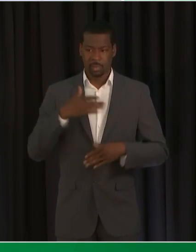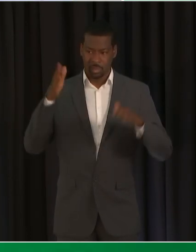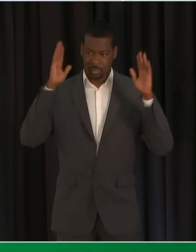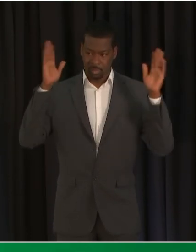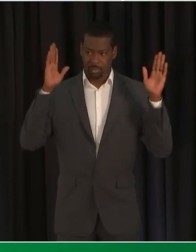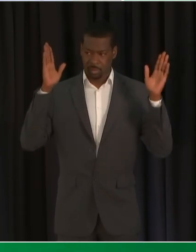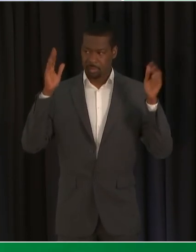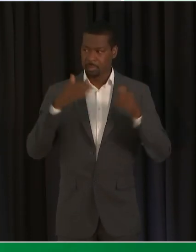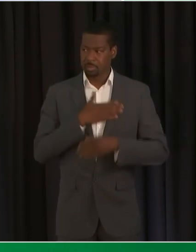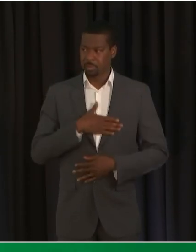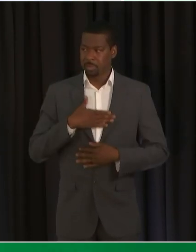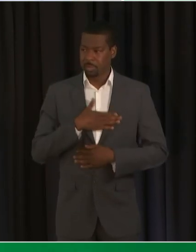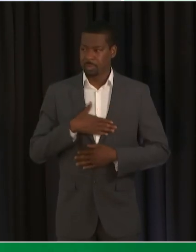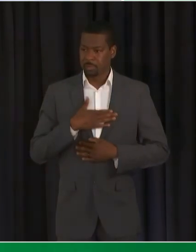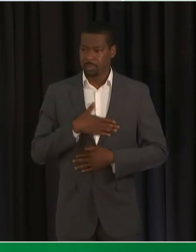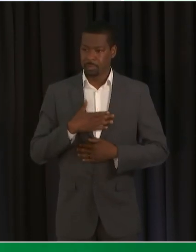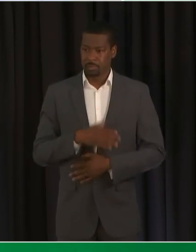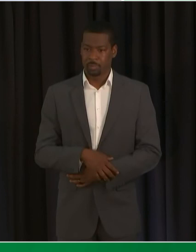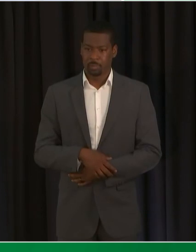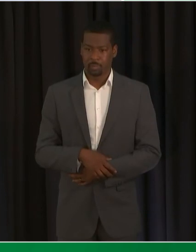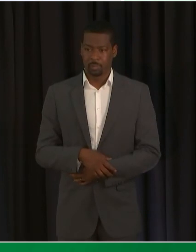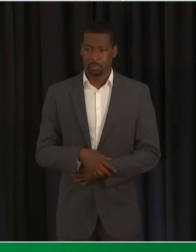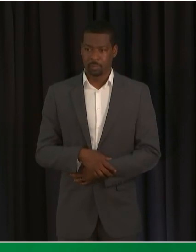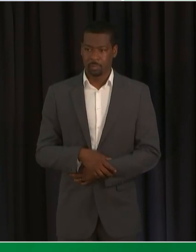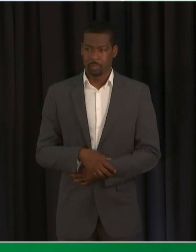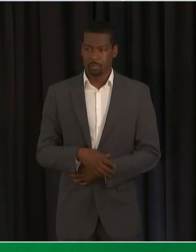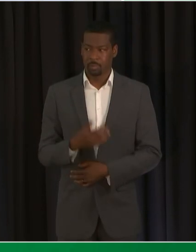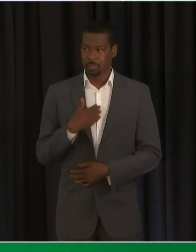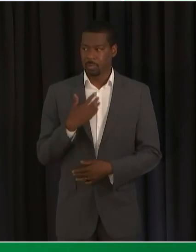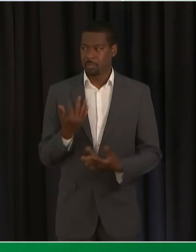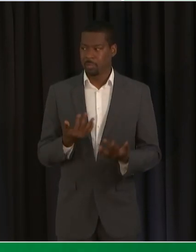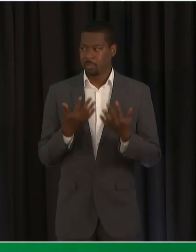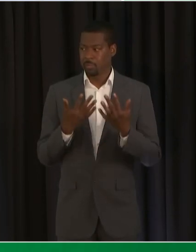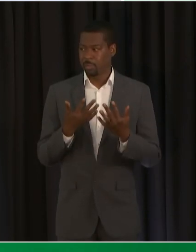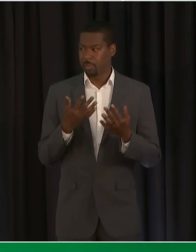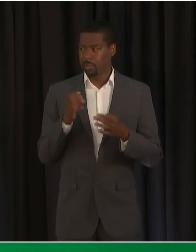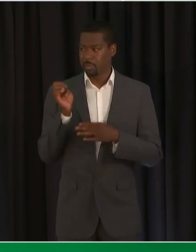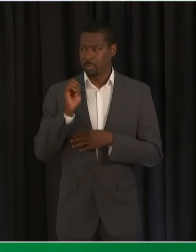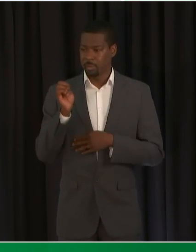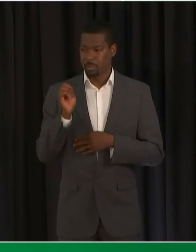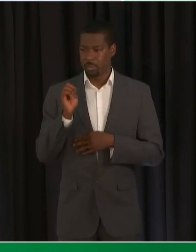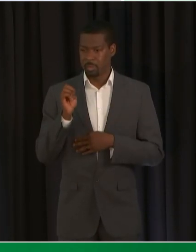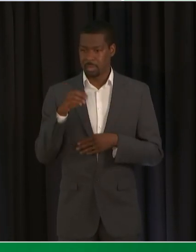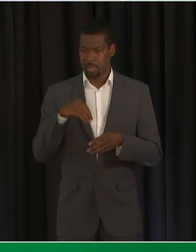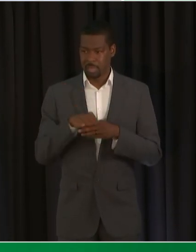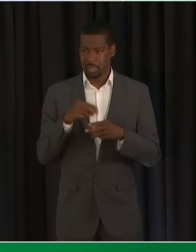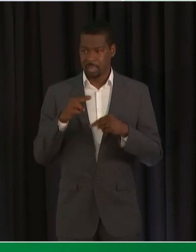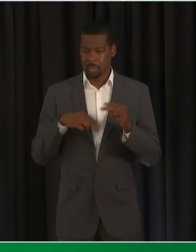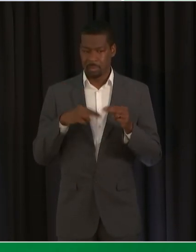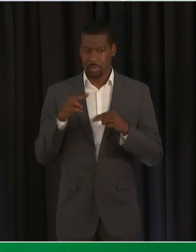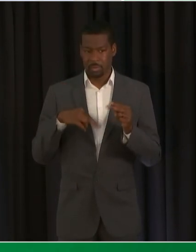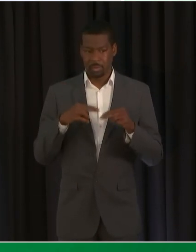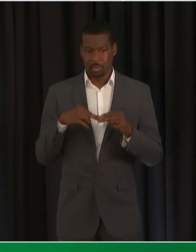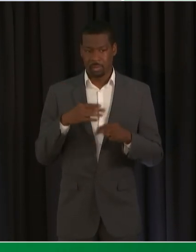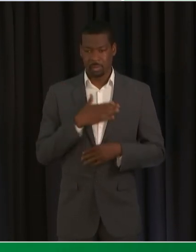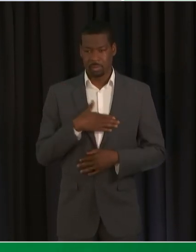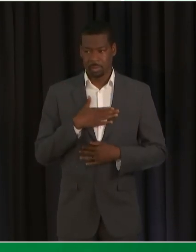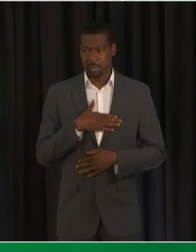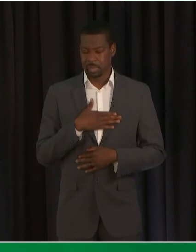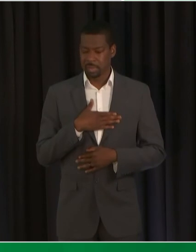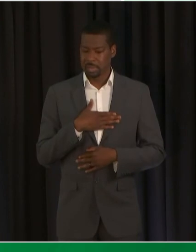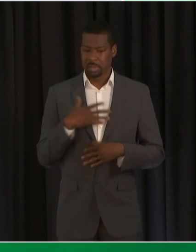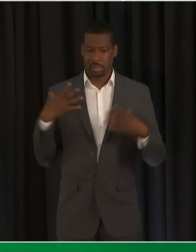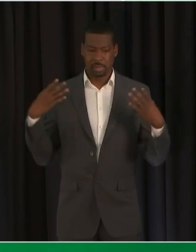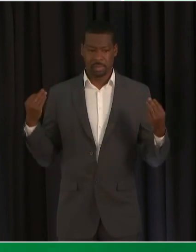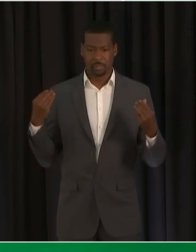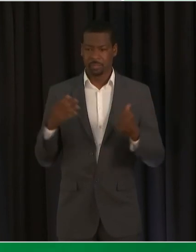please? May I have your attention, please? Well, there has been a fire emergency reported in the building. so I think we're going to